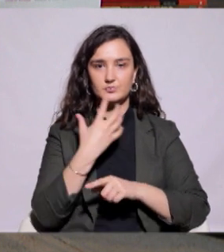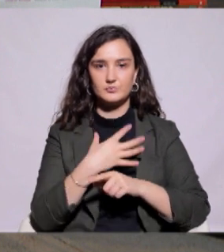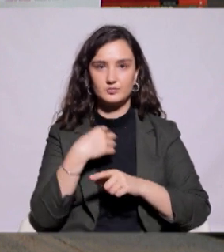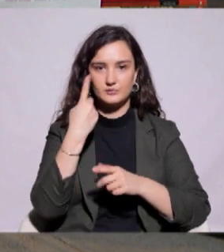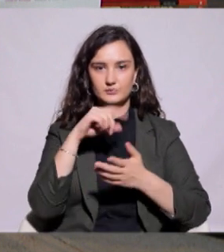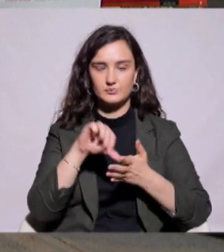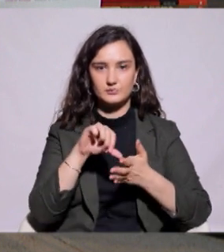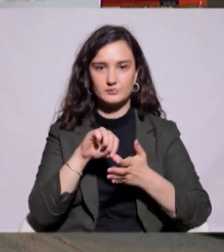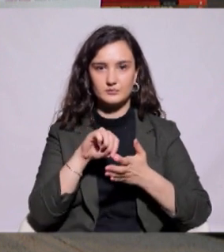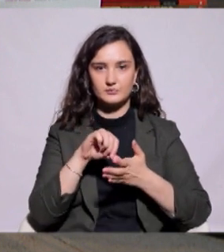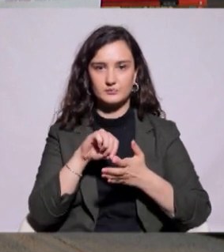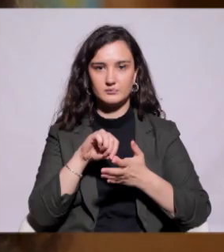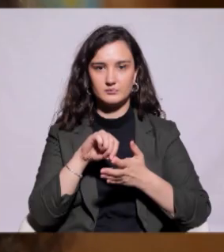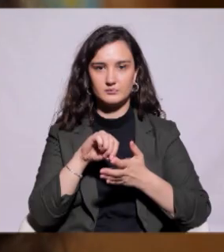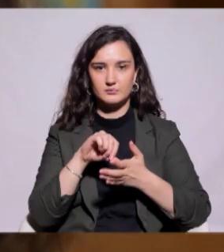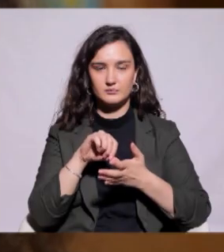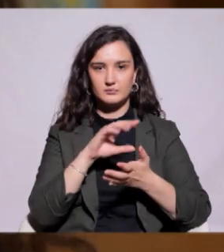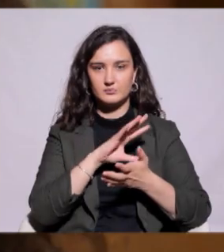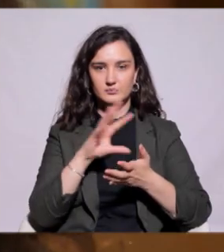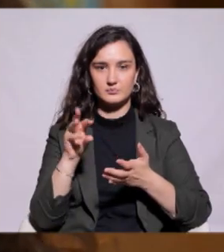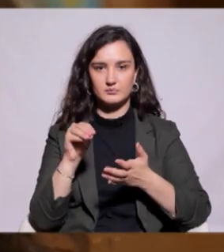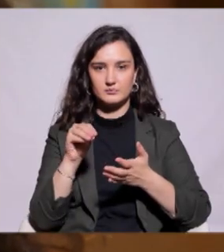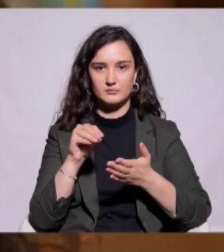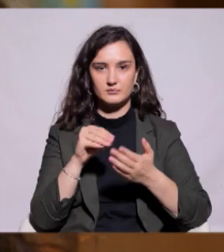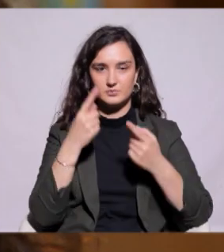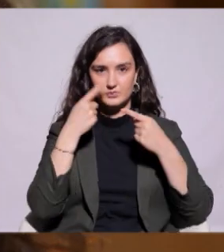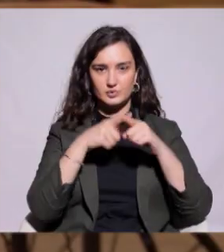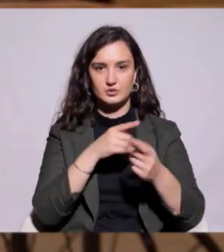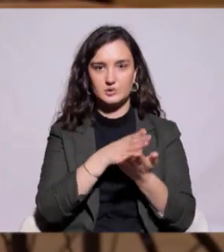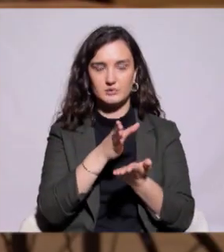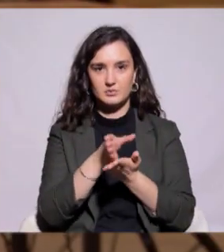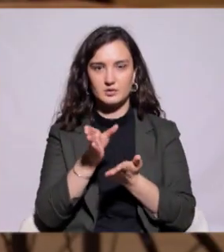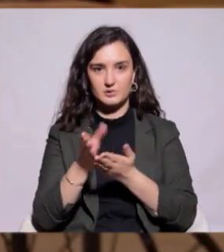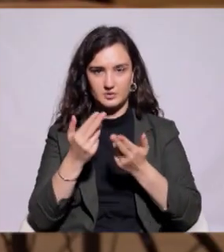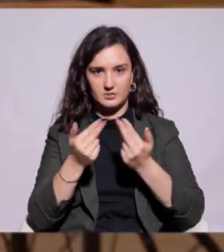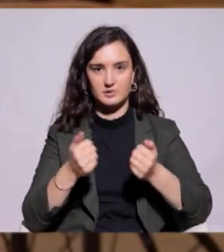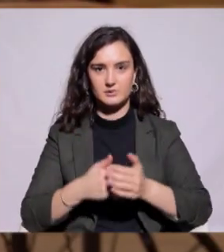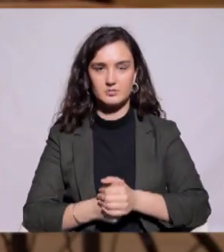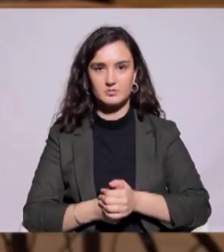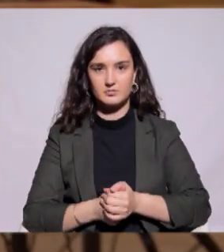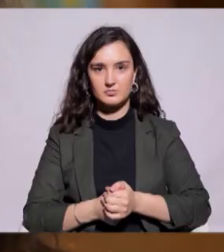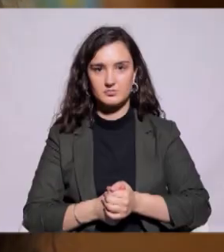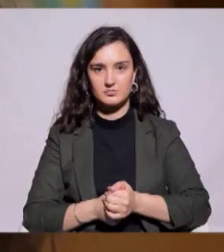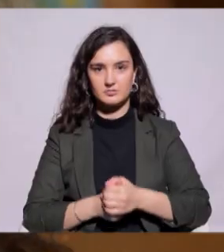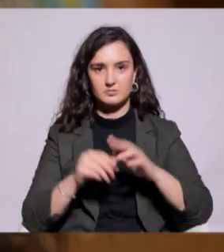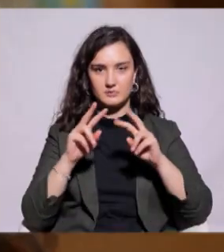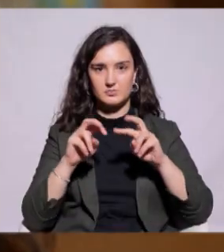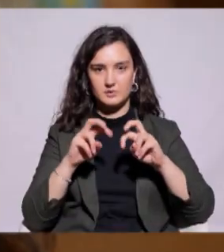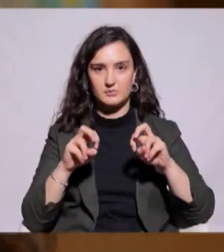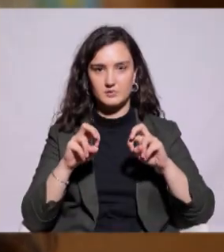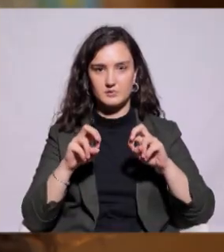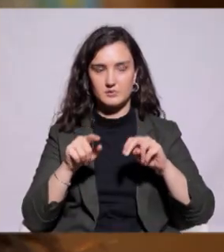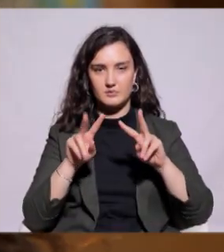role in all fields of engineering. Definitely, Miss Sophie. Research,